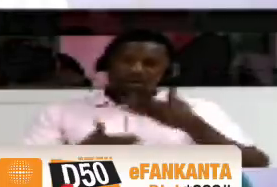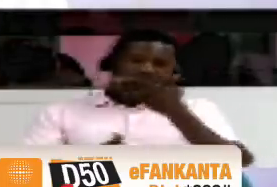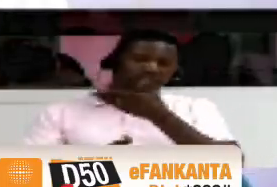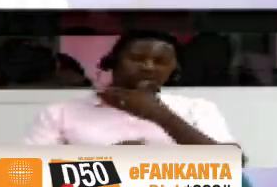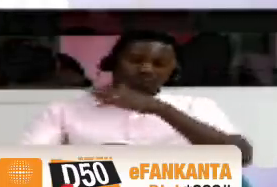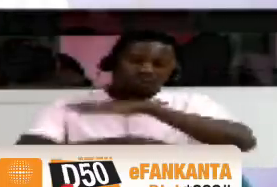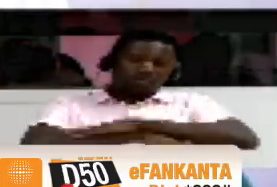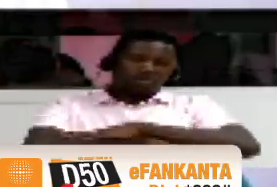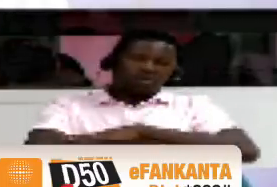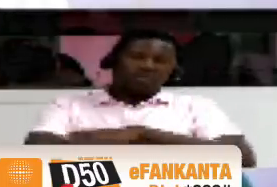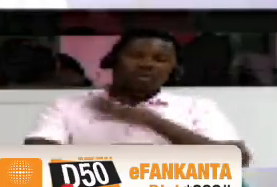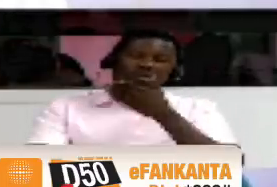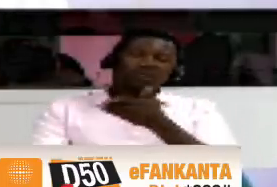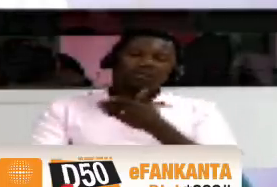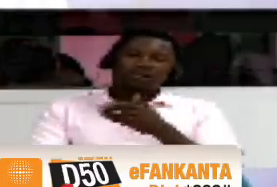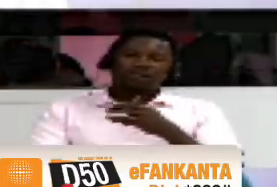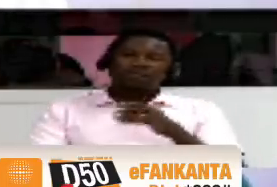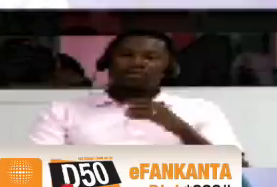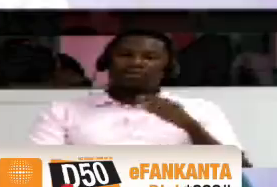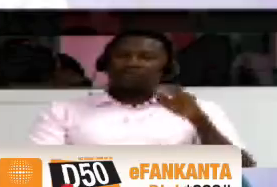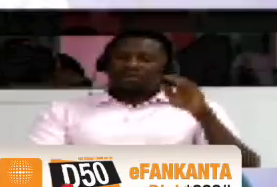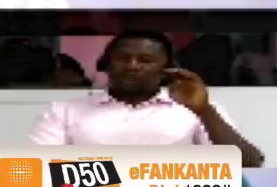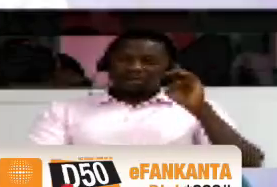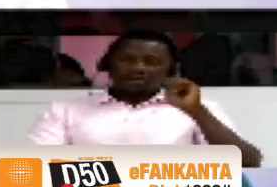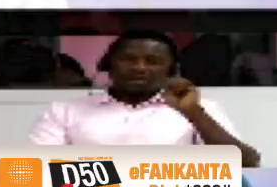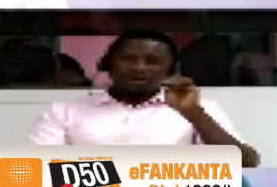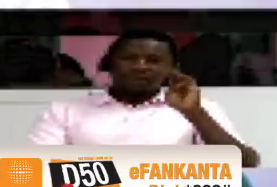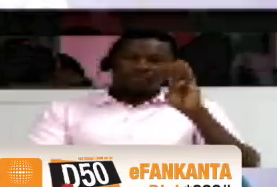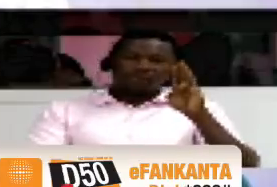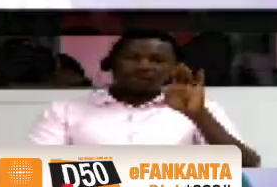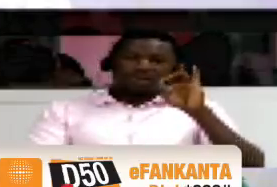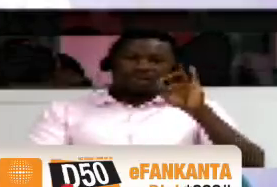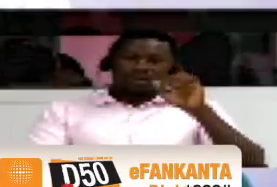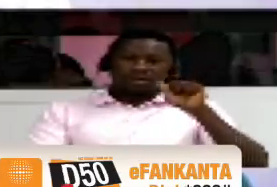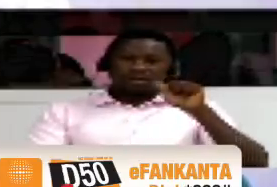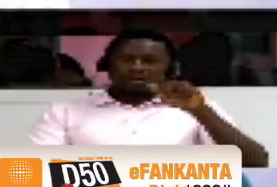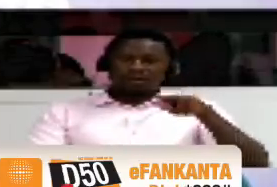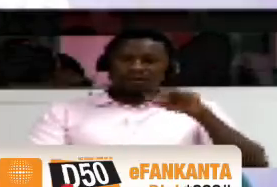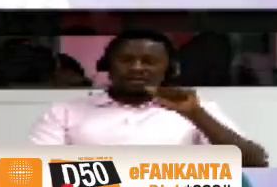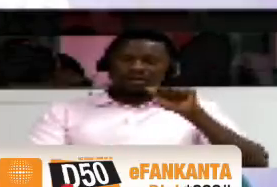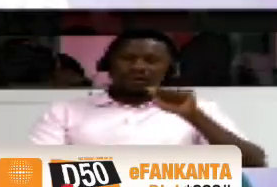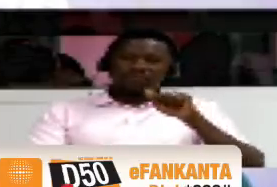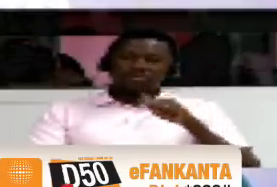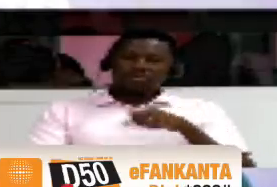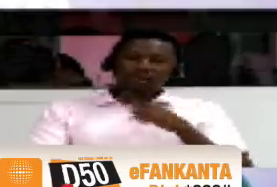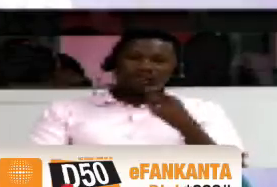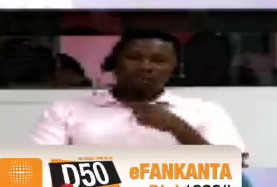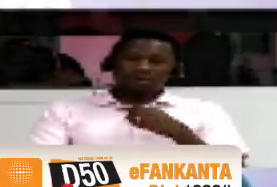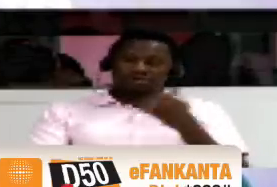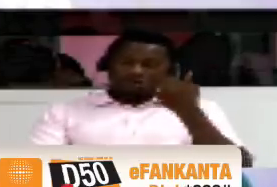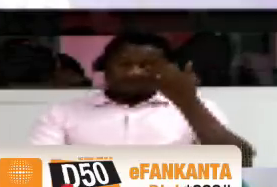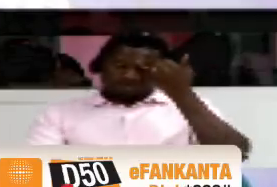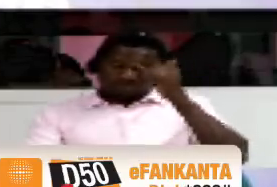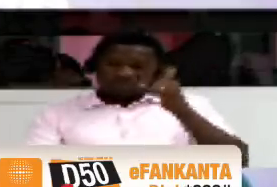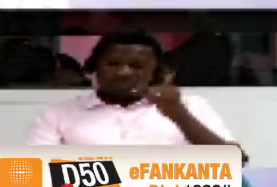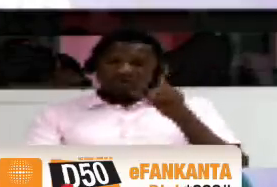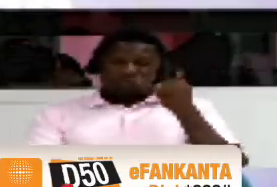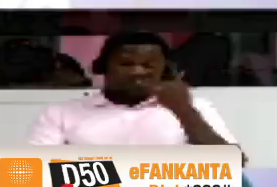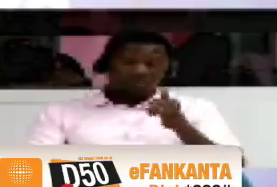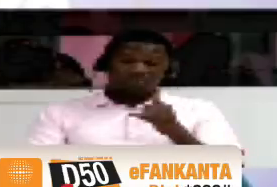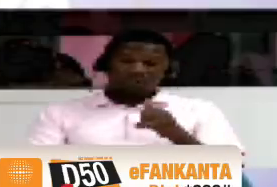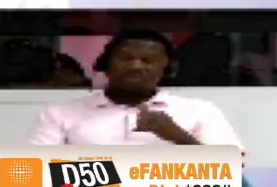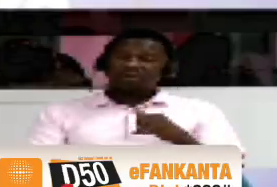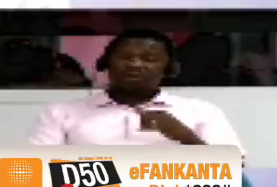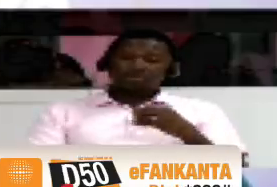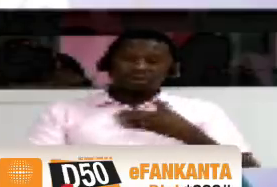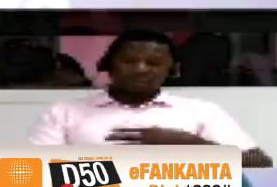that Ibrahim is an unruly child because he fought with the